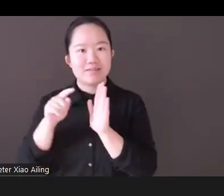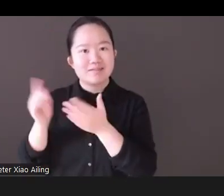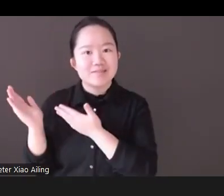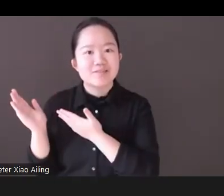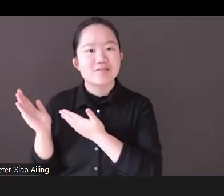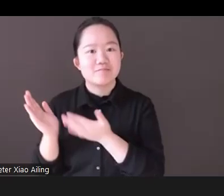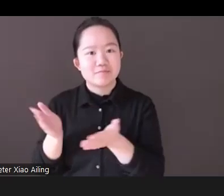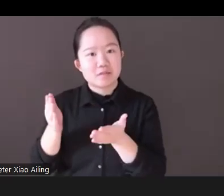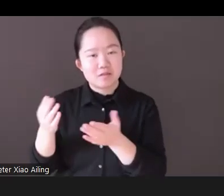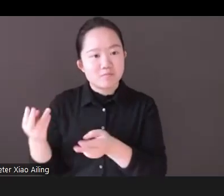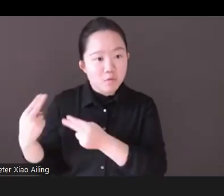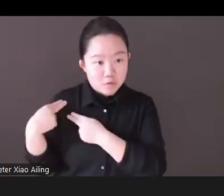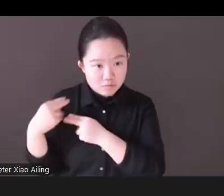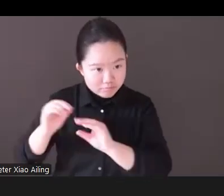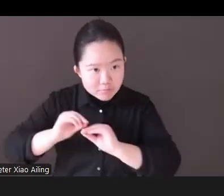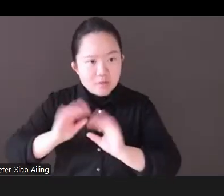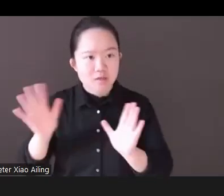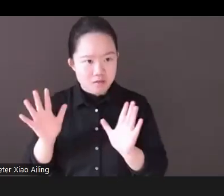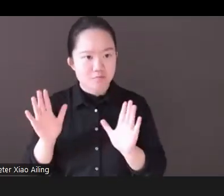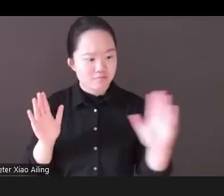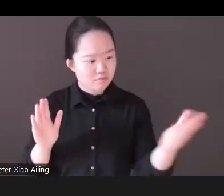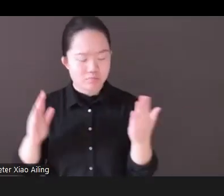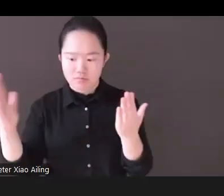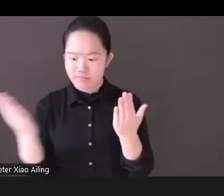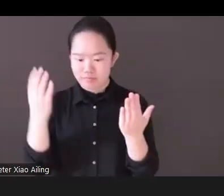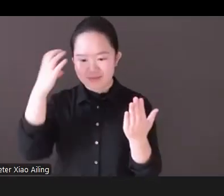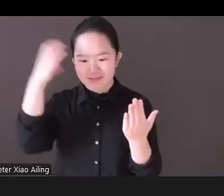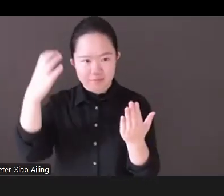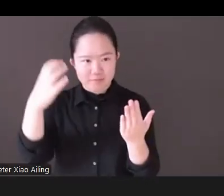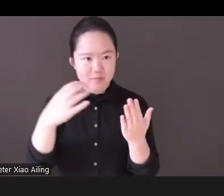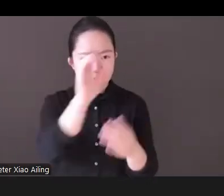transposition and for the